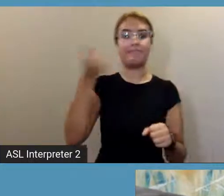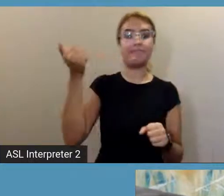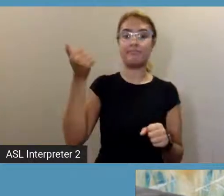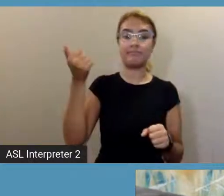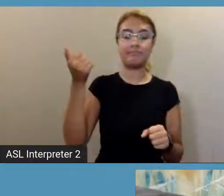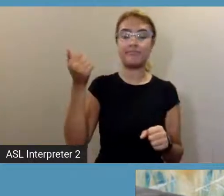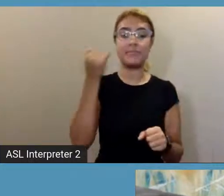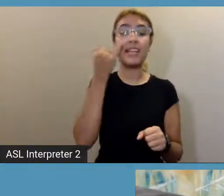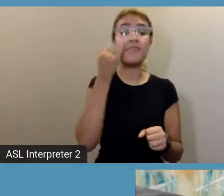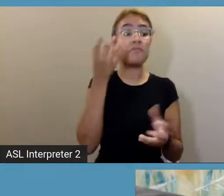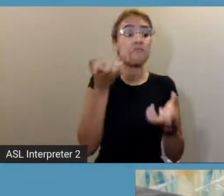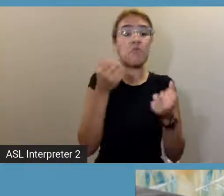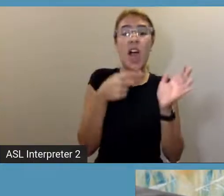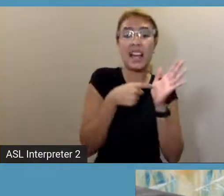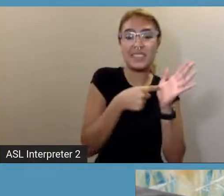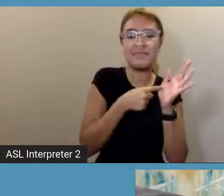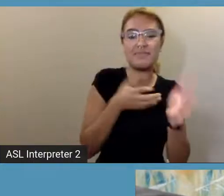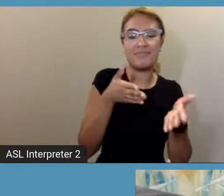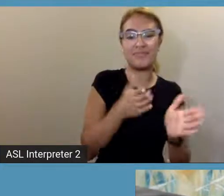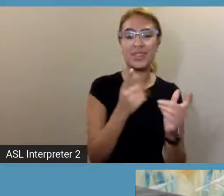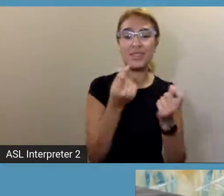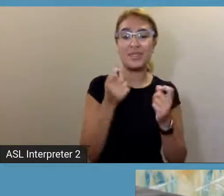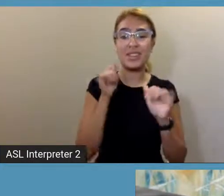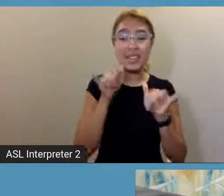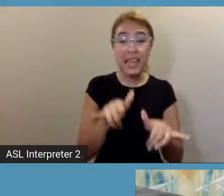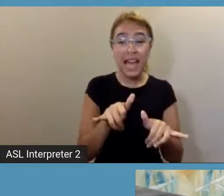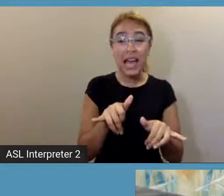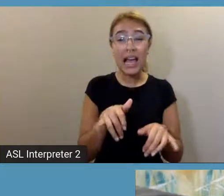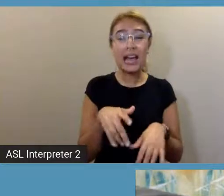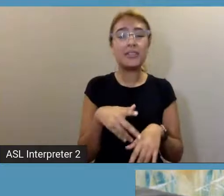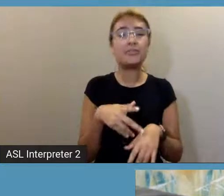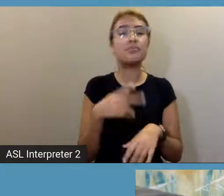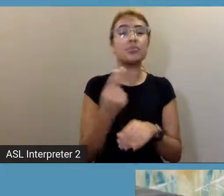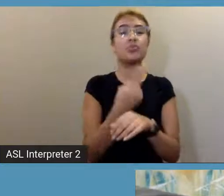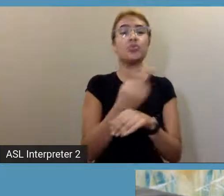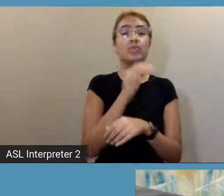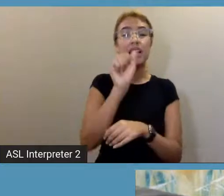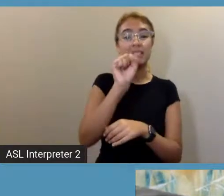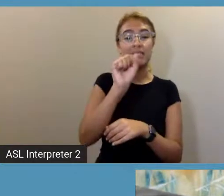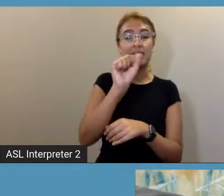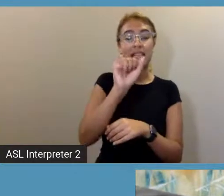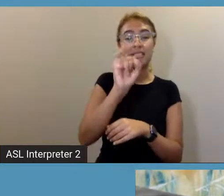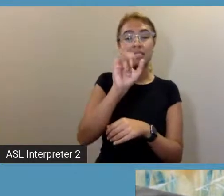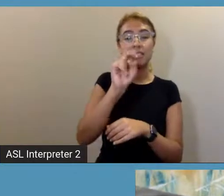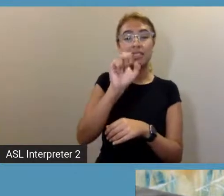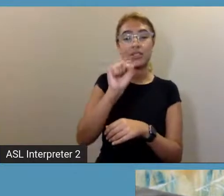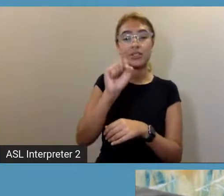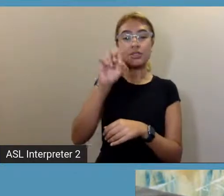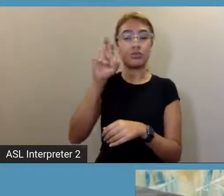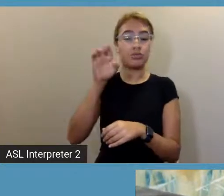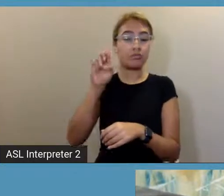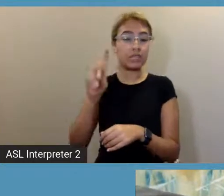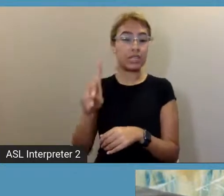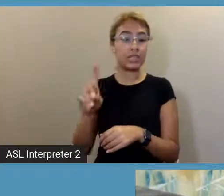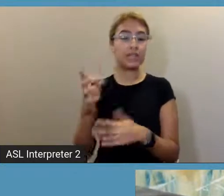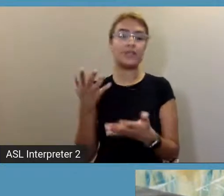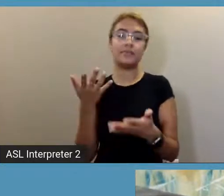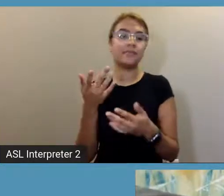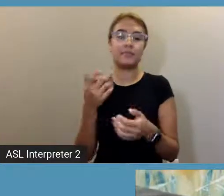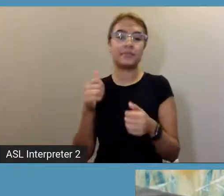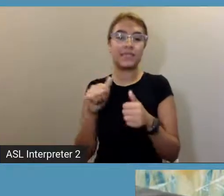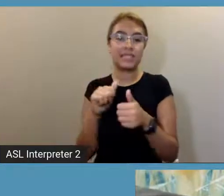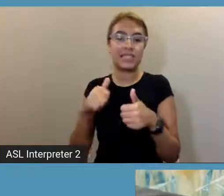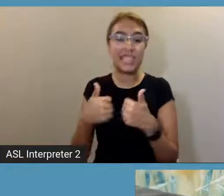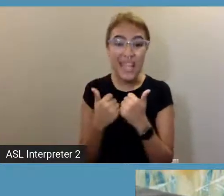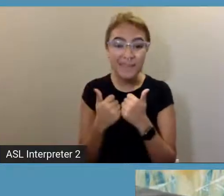very good ways of doing that, get Assassin's Creed Odyssey, or maybe your kid already has it, and ask them